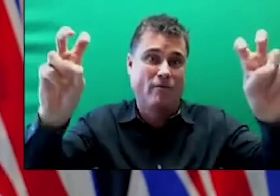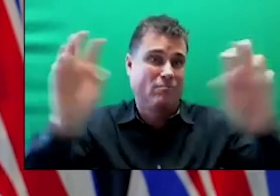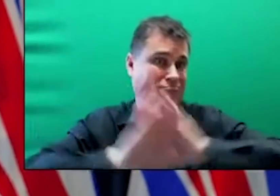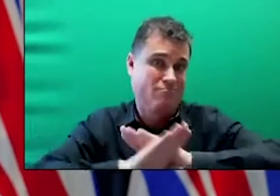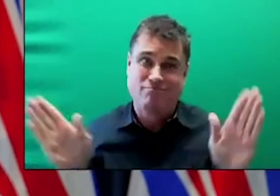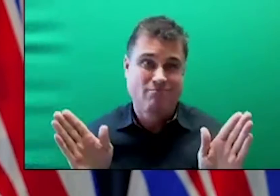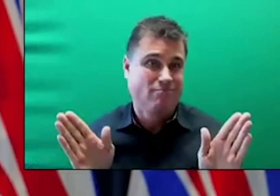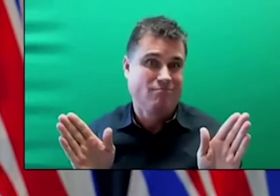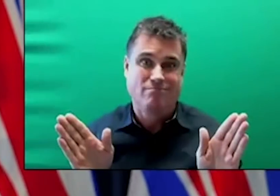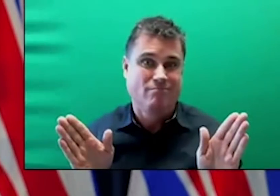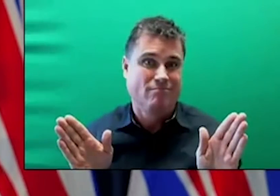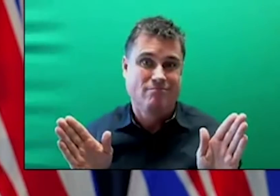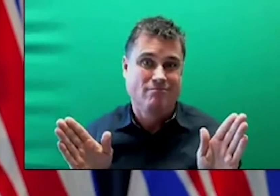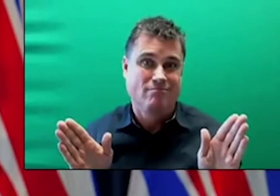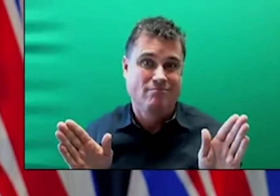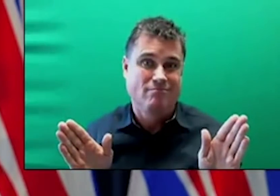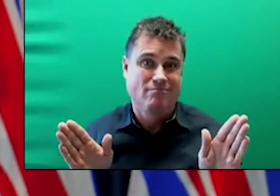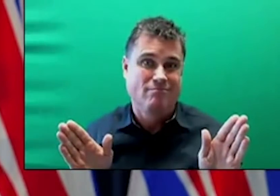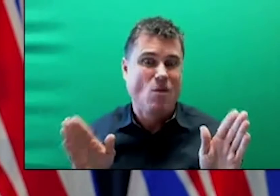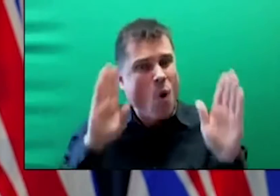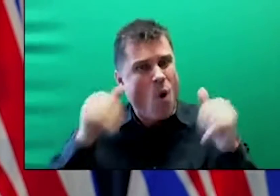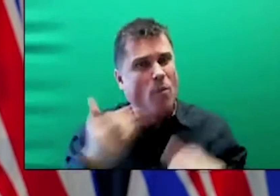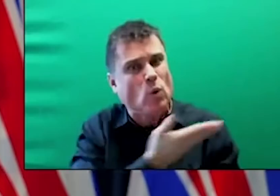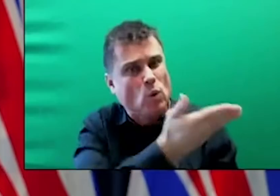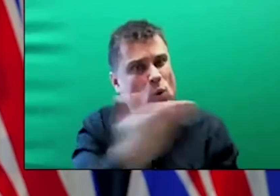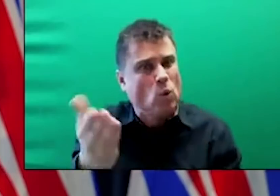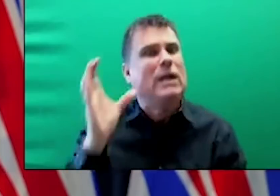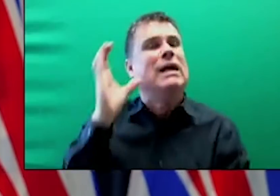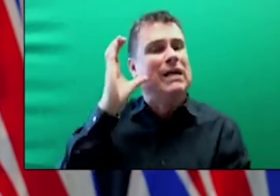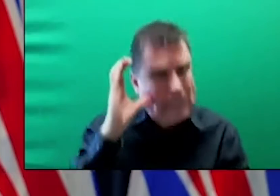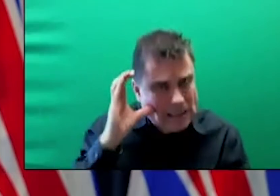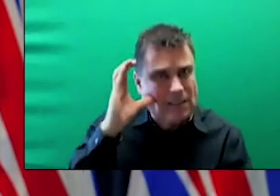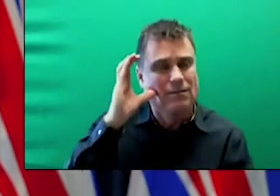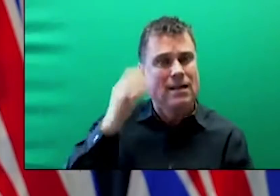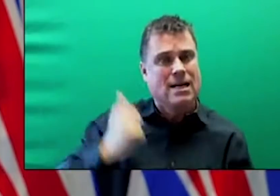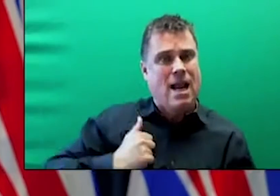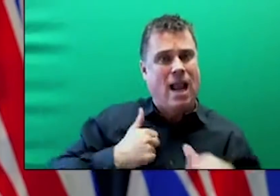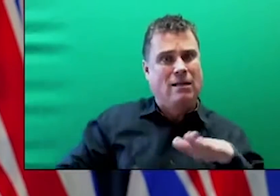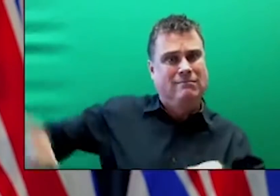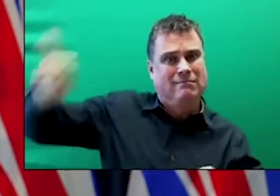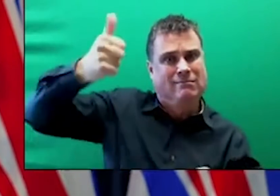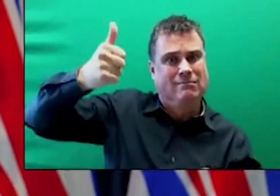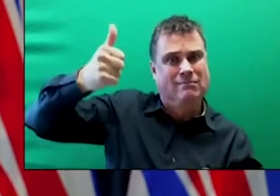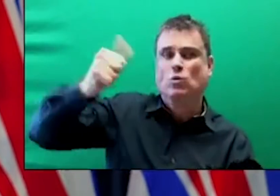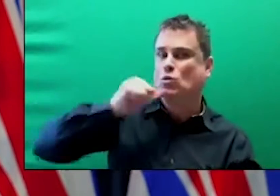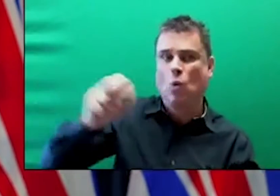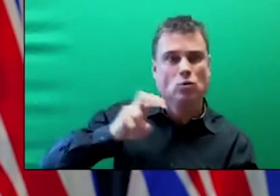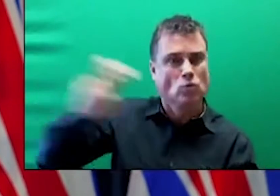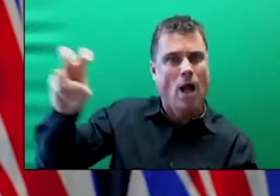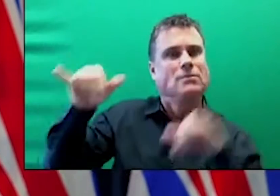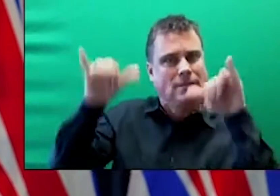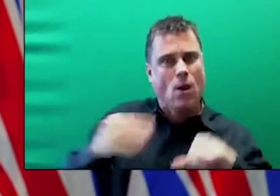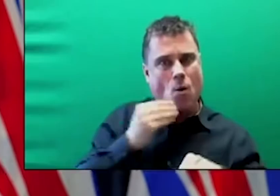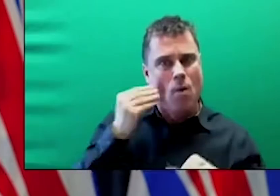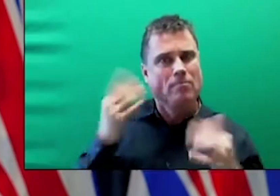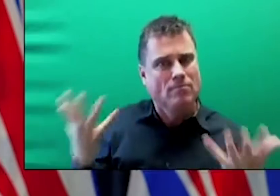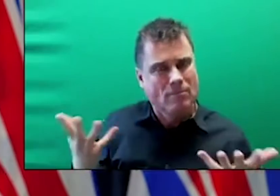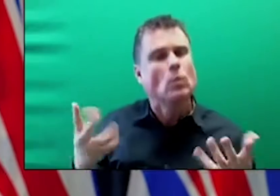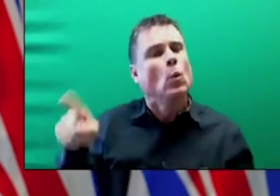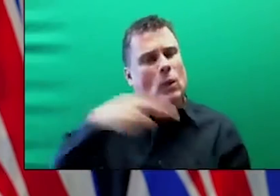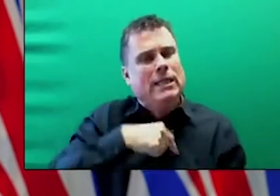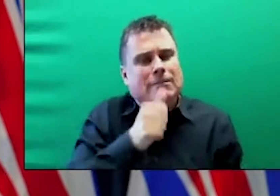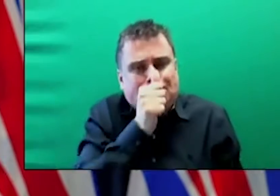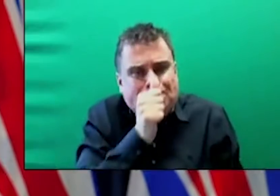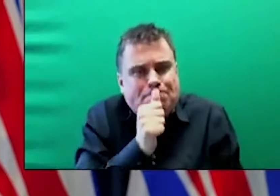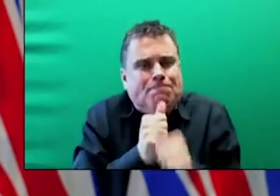Newfoundland particularly was able to ban travel, and that was upheld in their courts. So we've looked